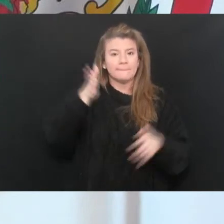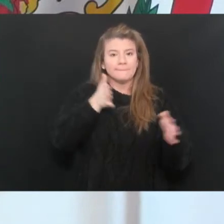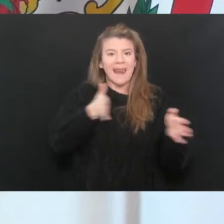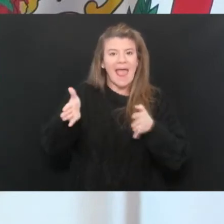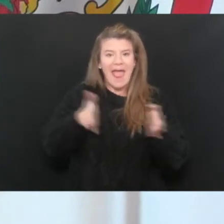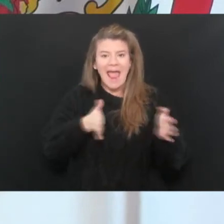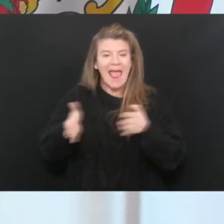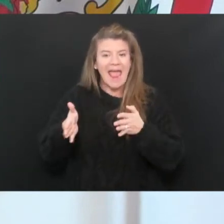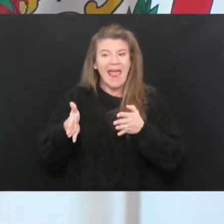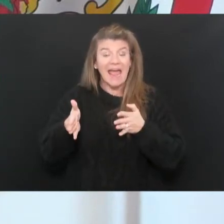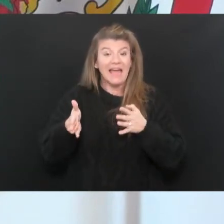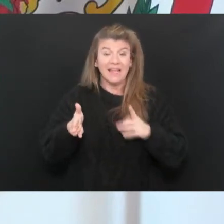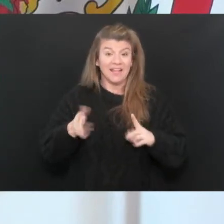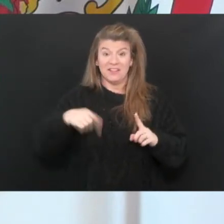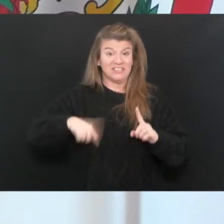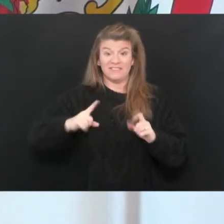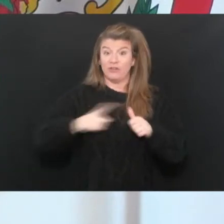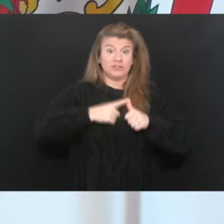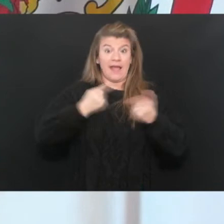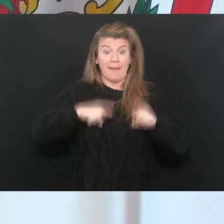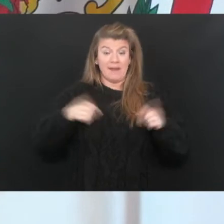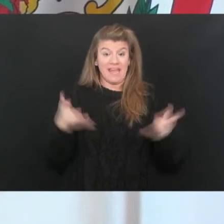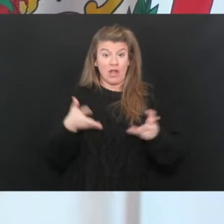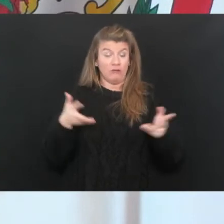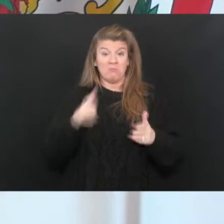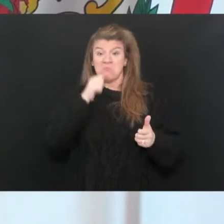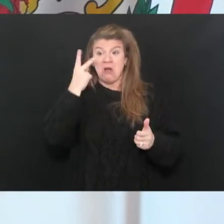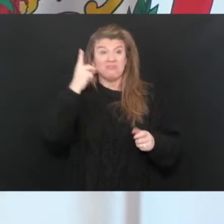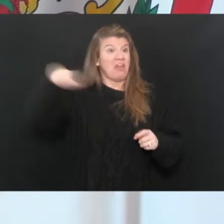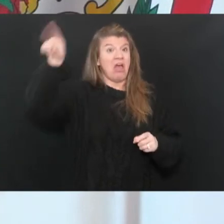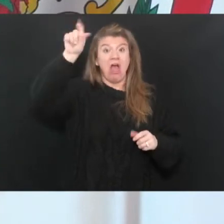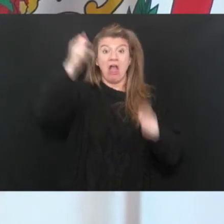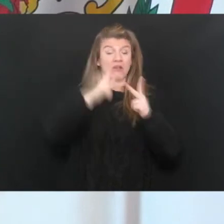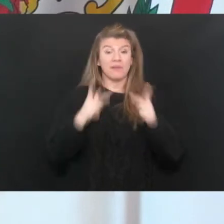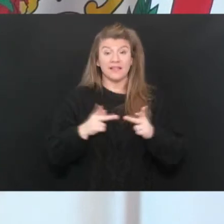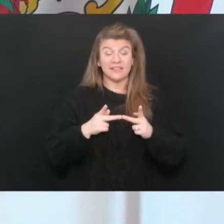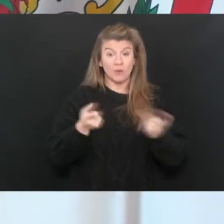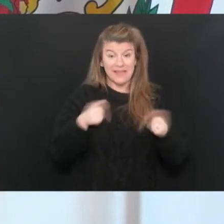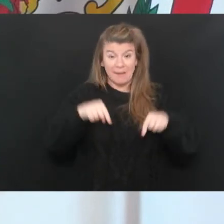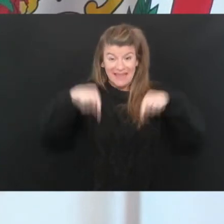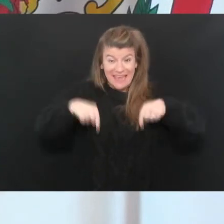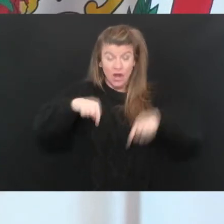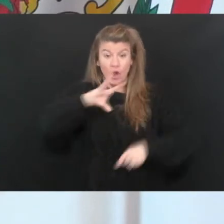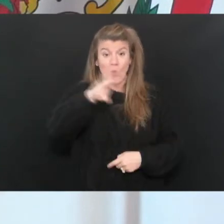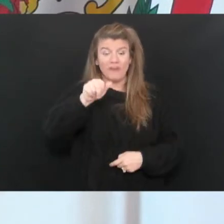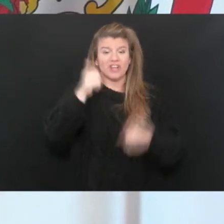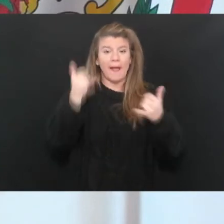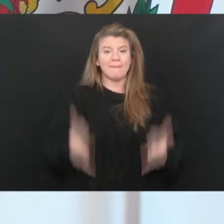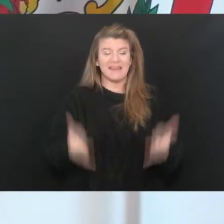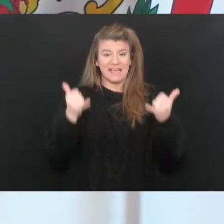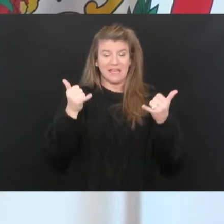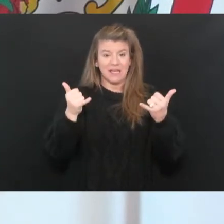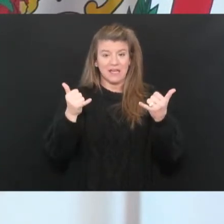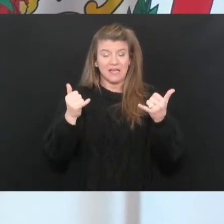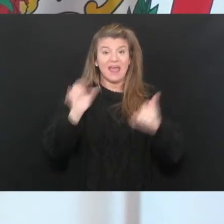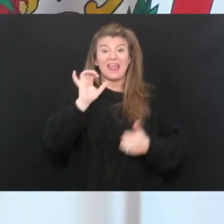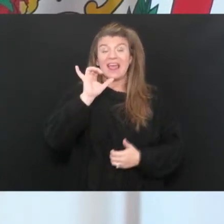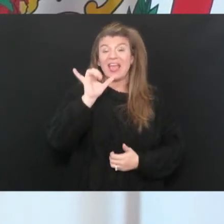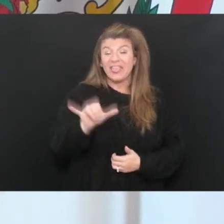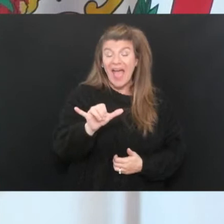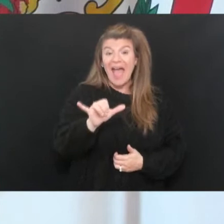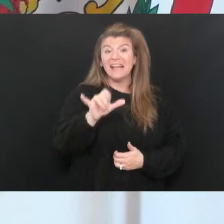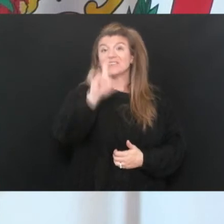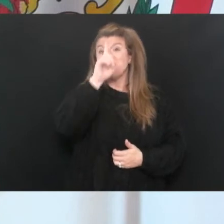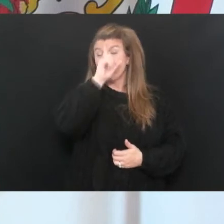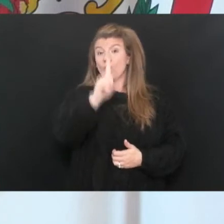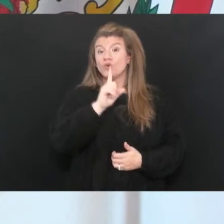going on anywhere else. You will see a rollout that is happening in West Virginia immediately that is